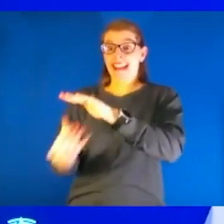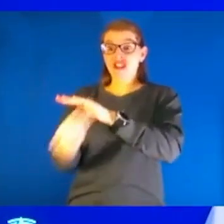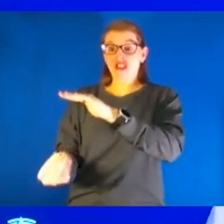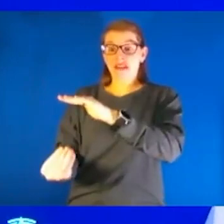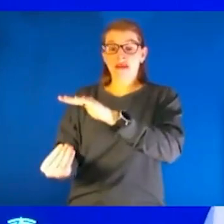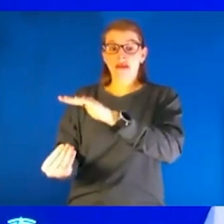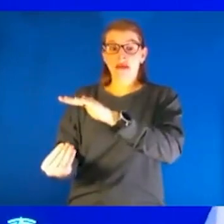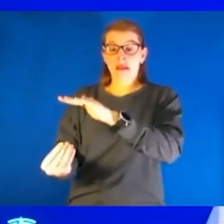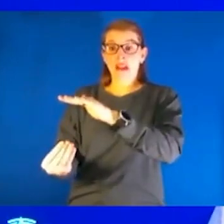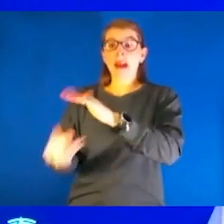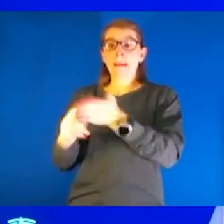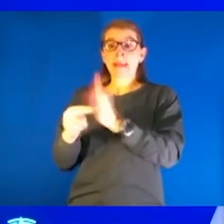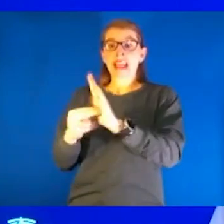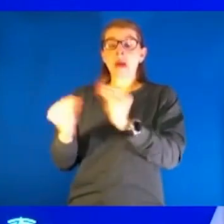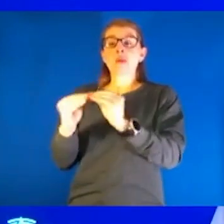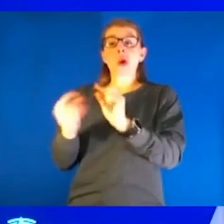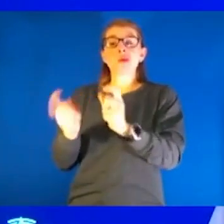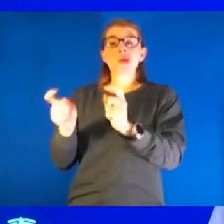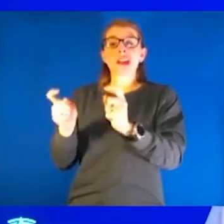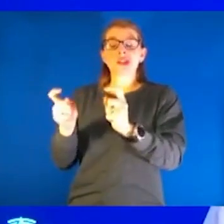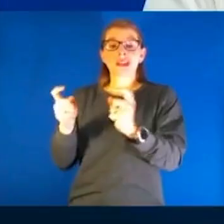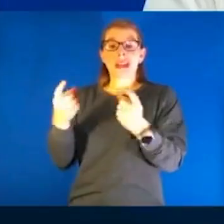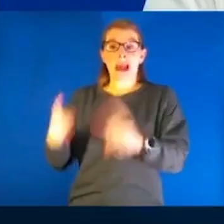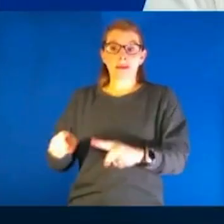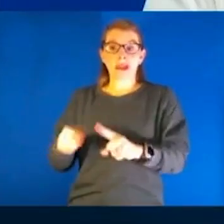more mutations and changes can arise.